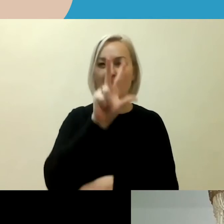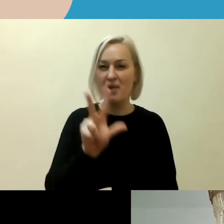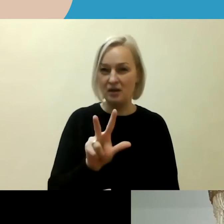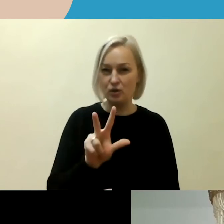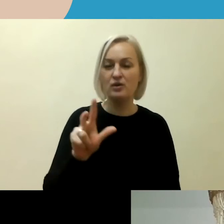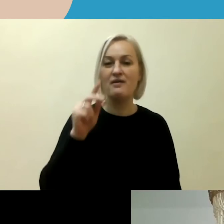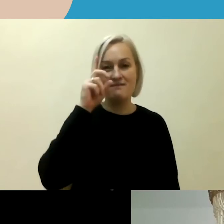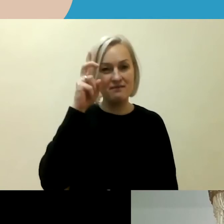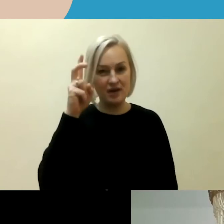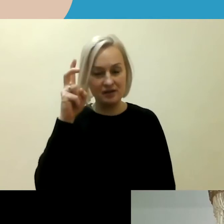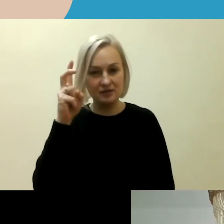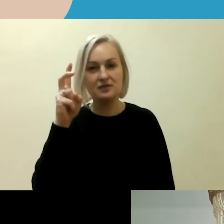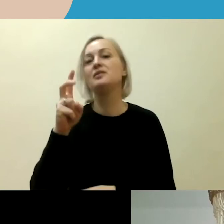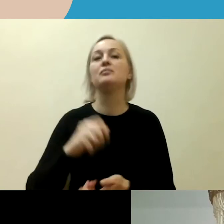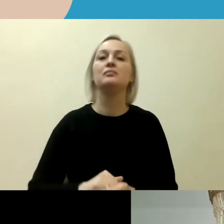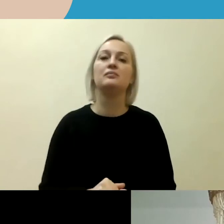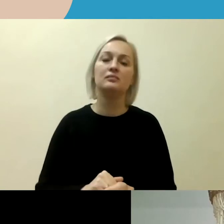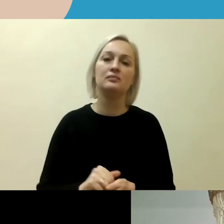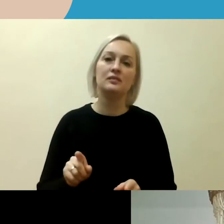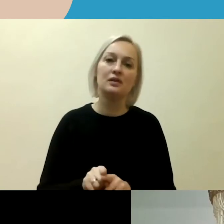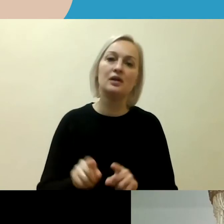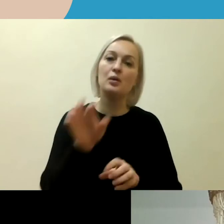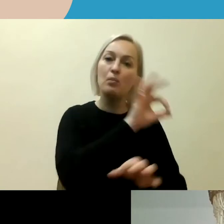Speaking of the Baltic states,